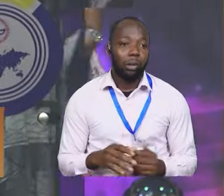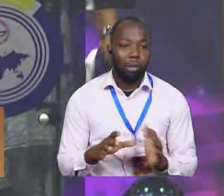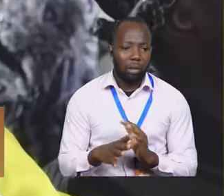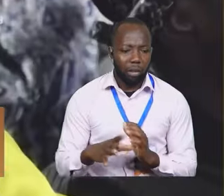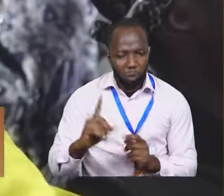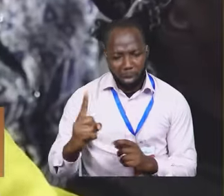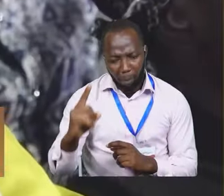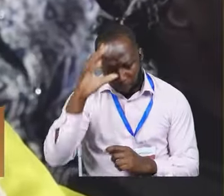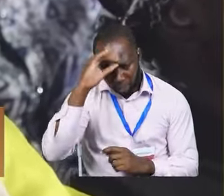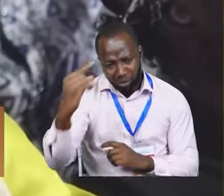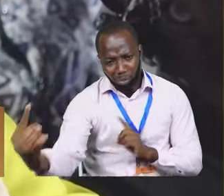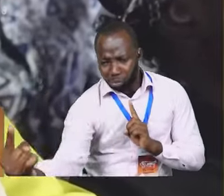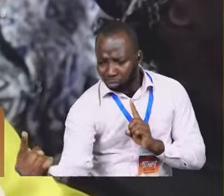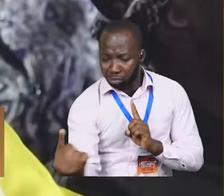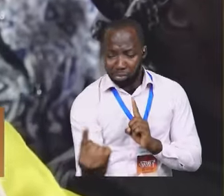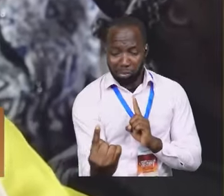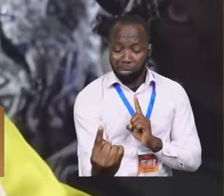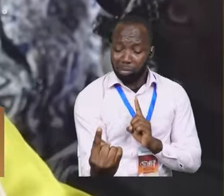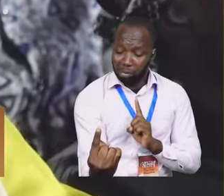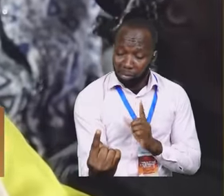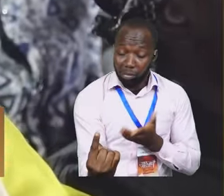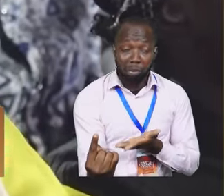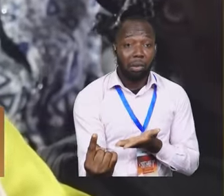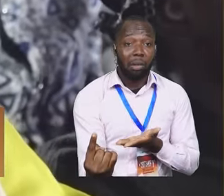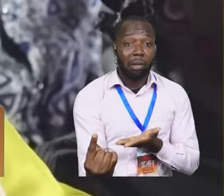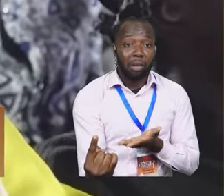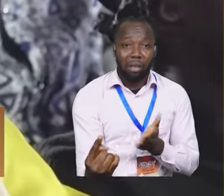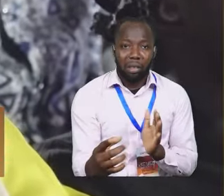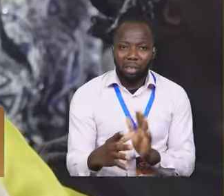And then a man met me.